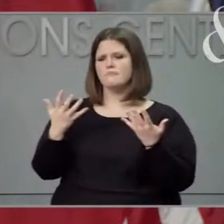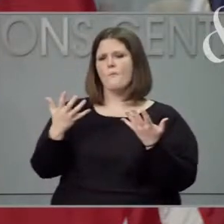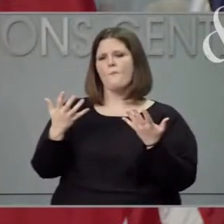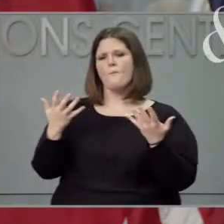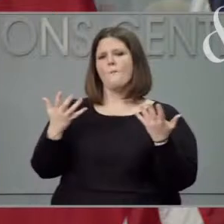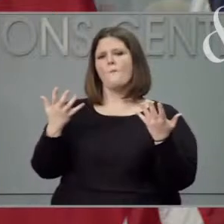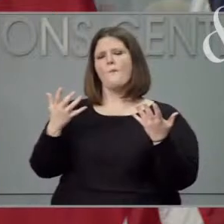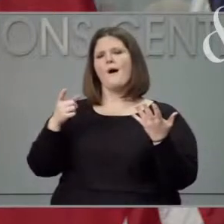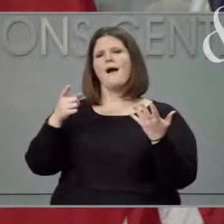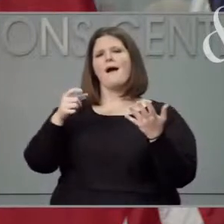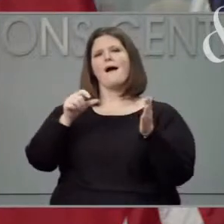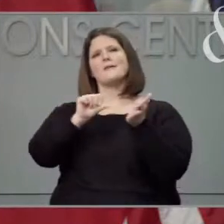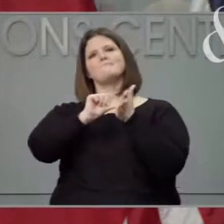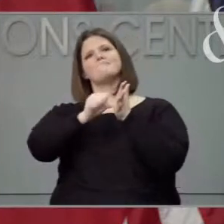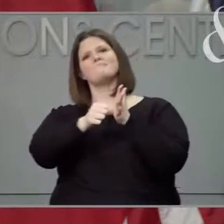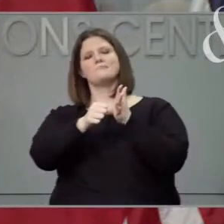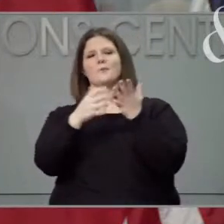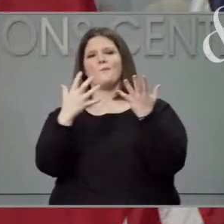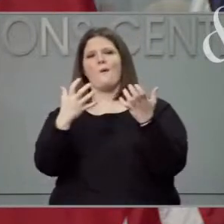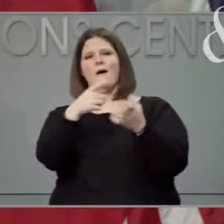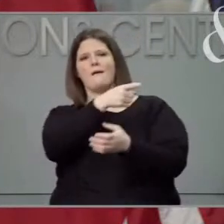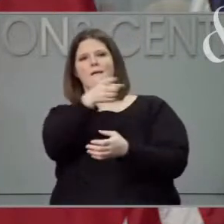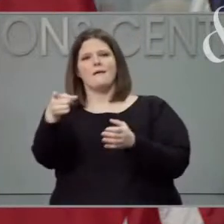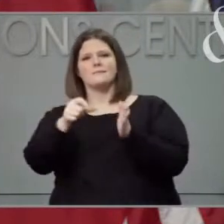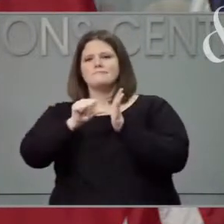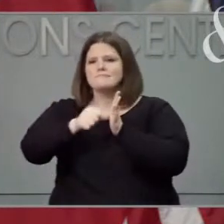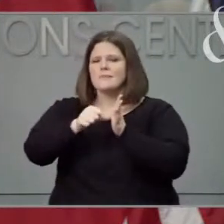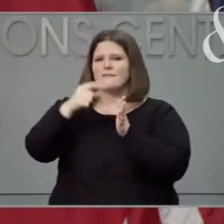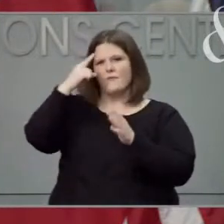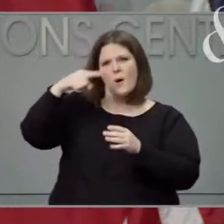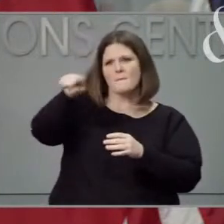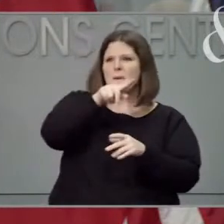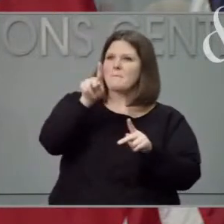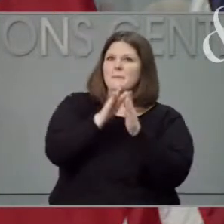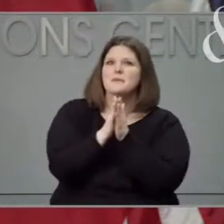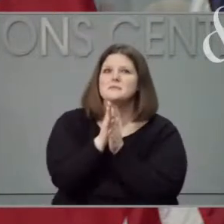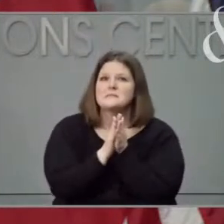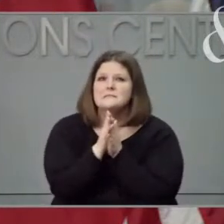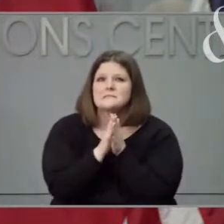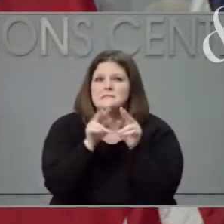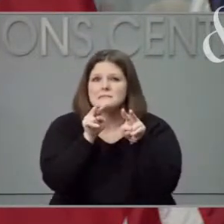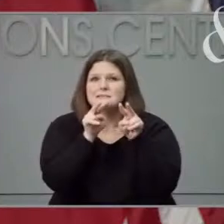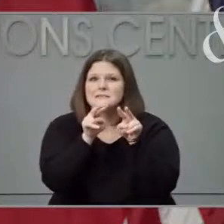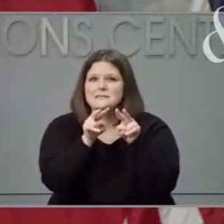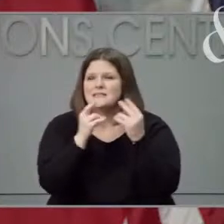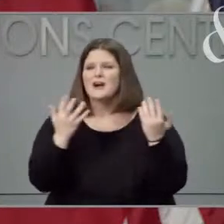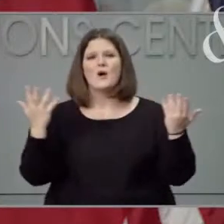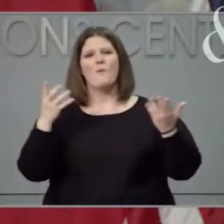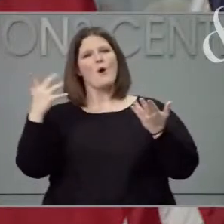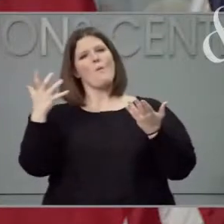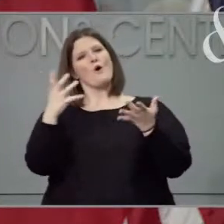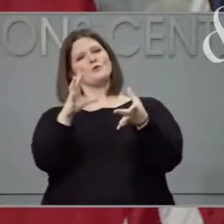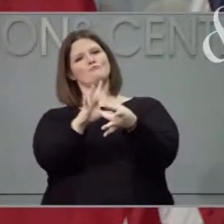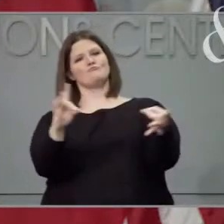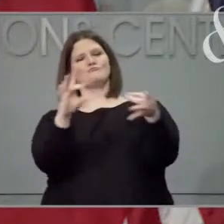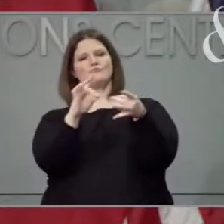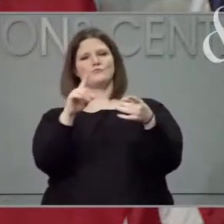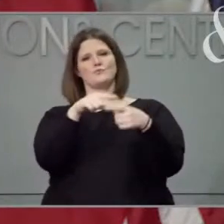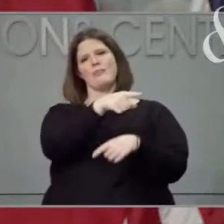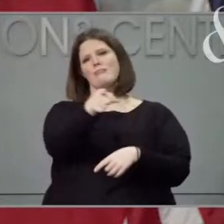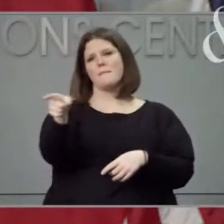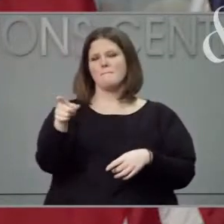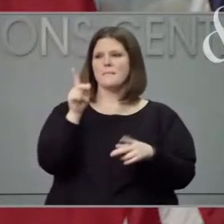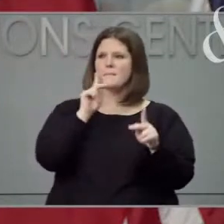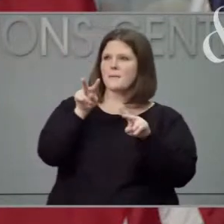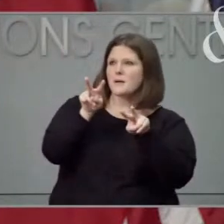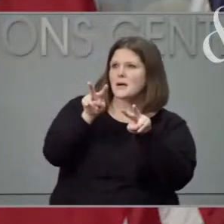they await results and wait for both the count of any outstanding absentee ballots that are returned and